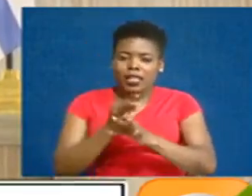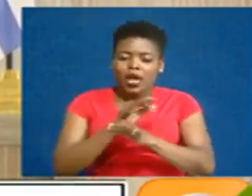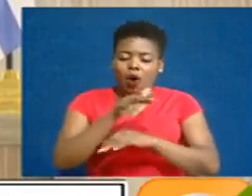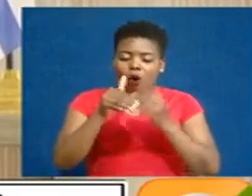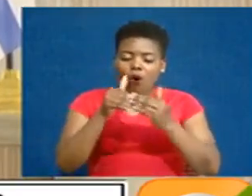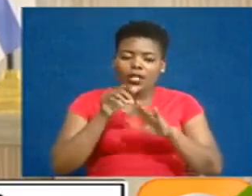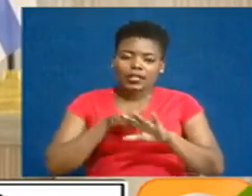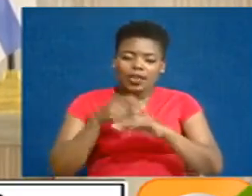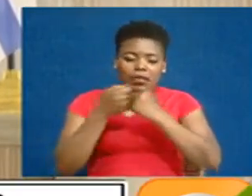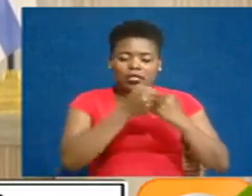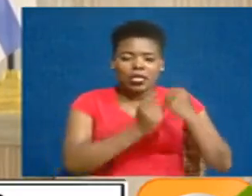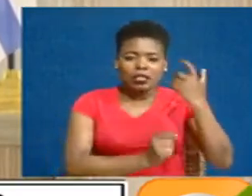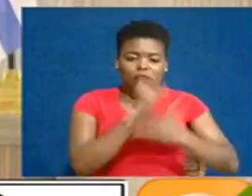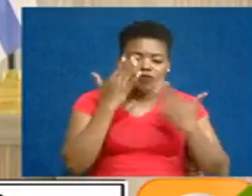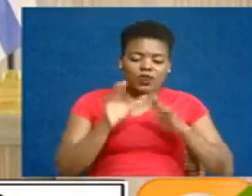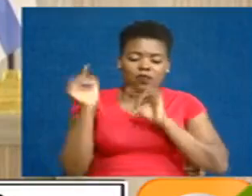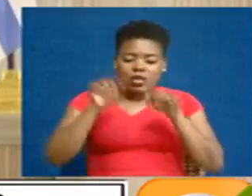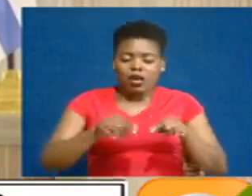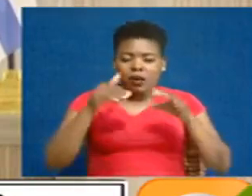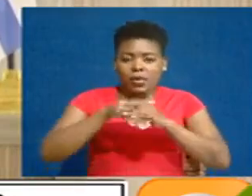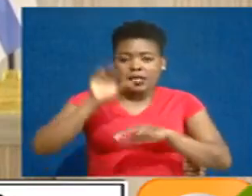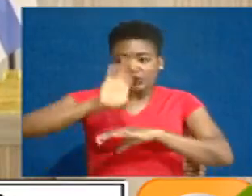every time there is trouble, we come here.